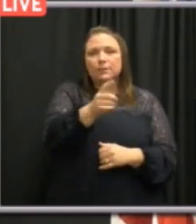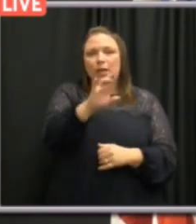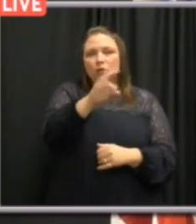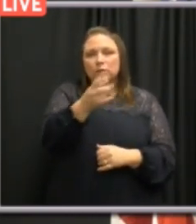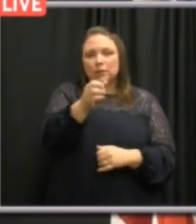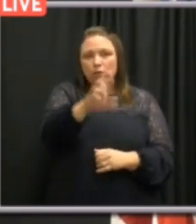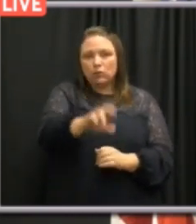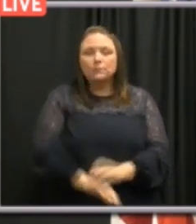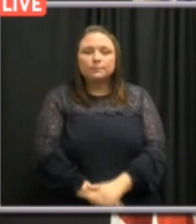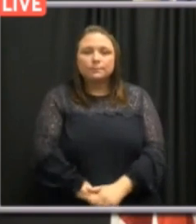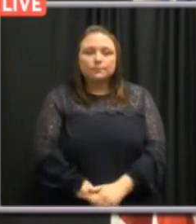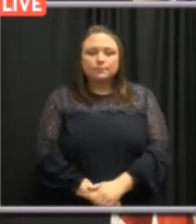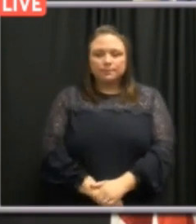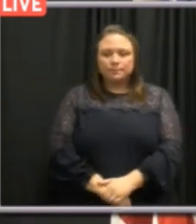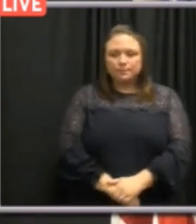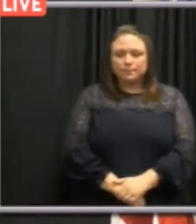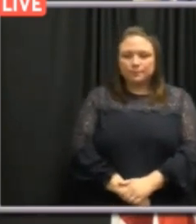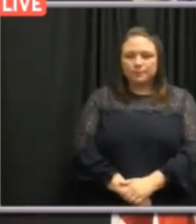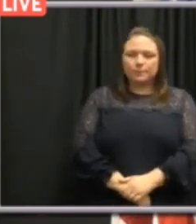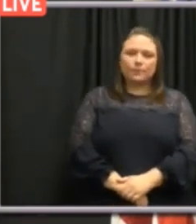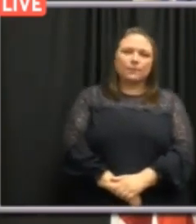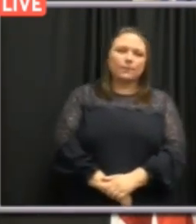question.